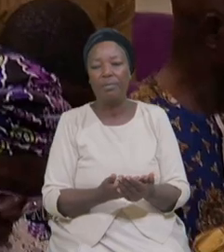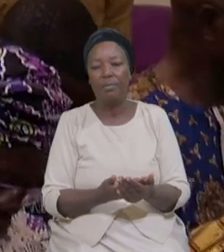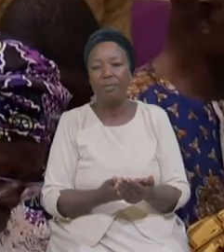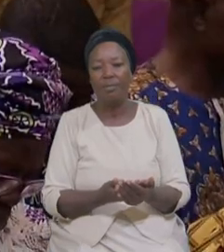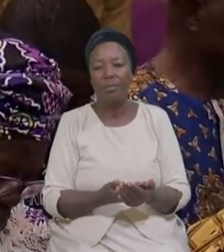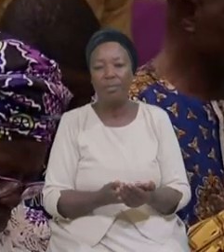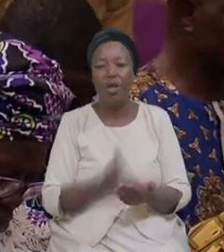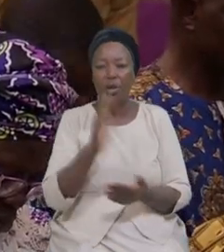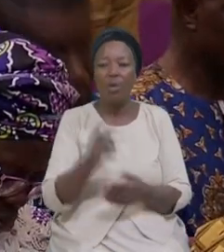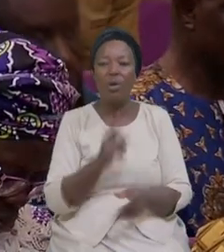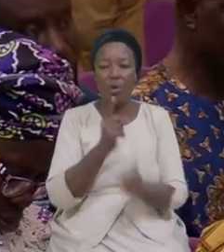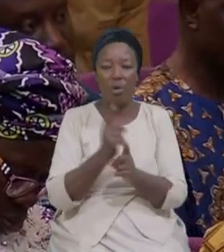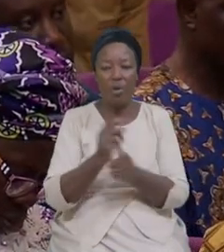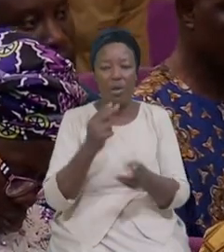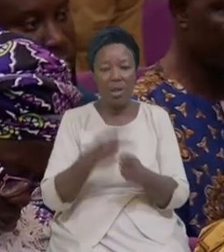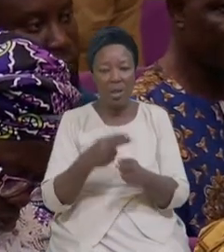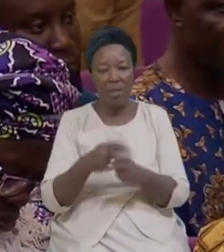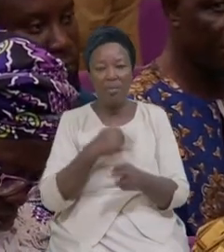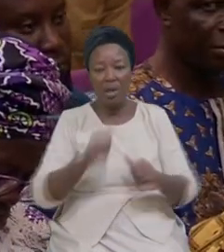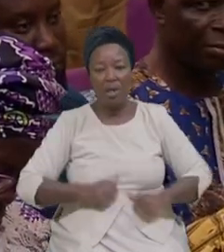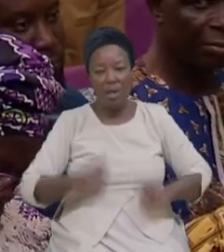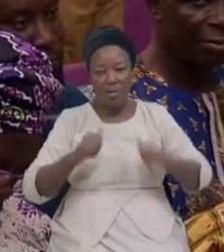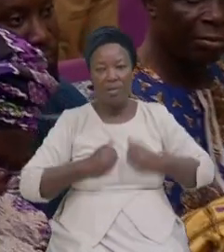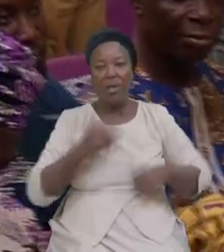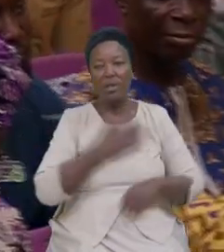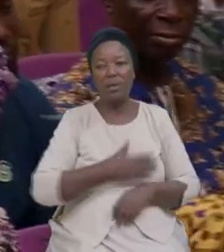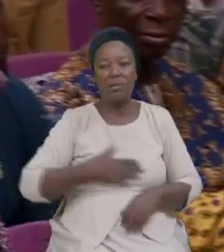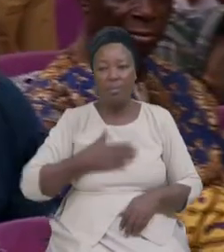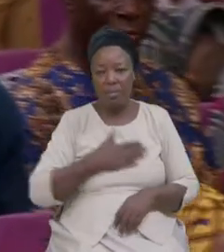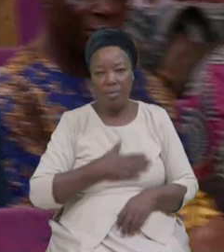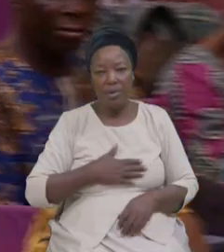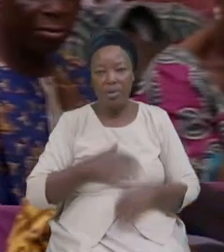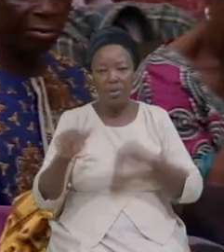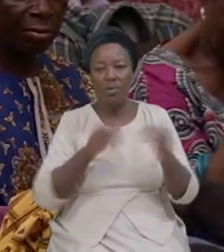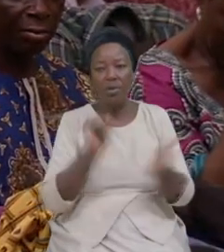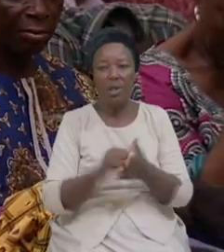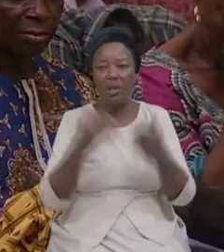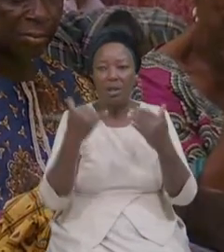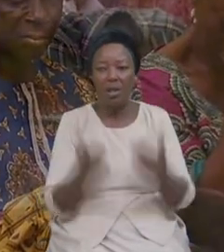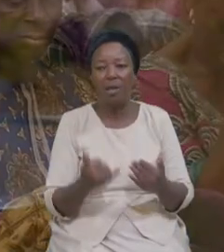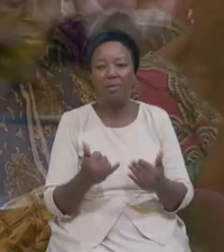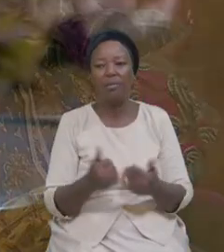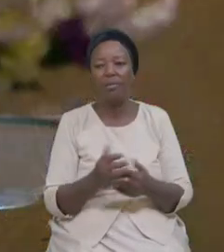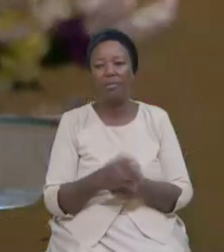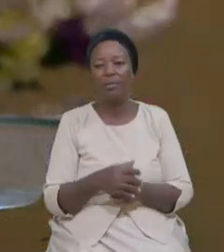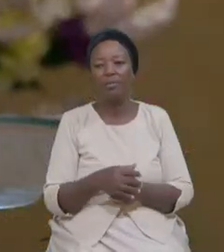your correct name, your address, please do that now.